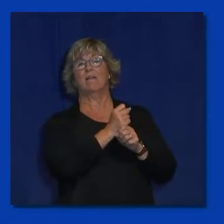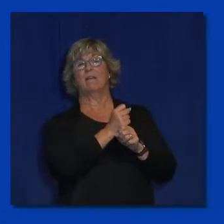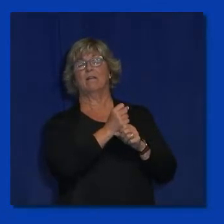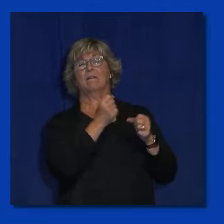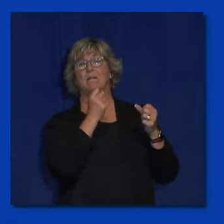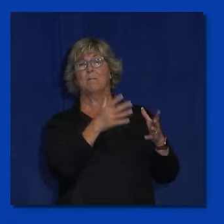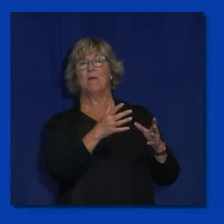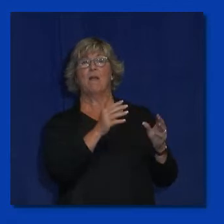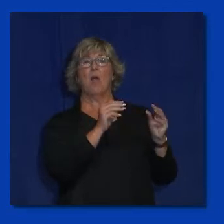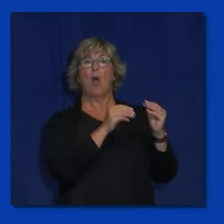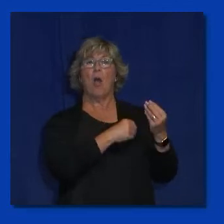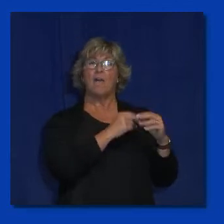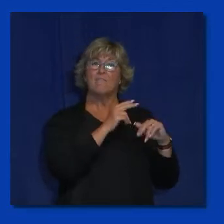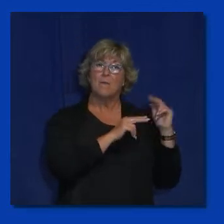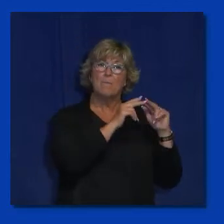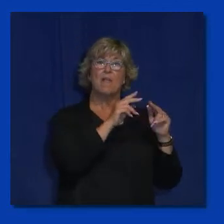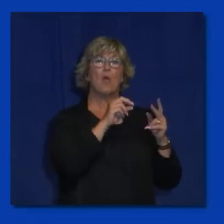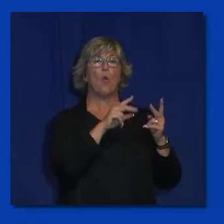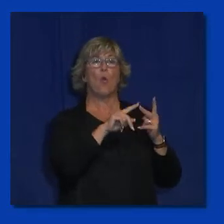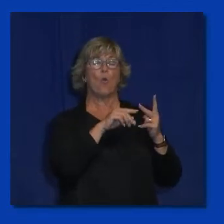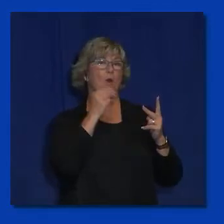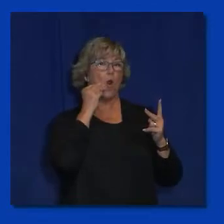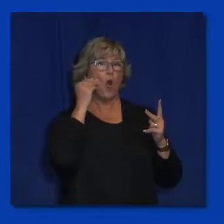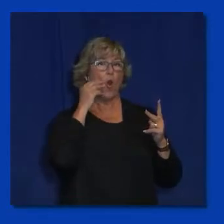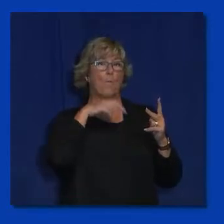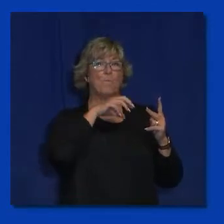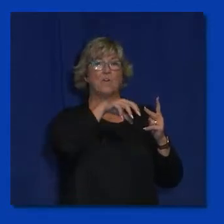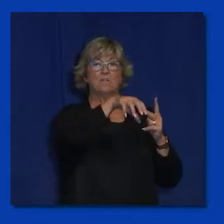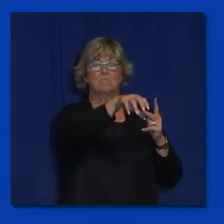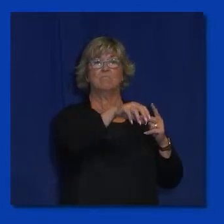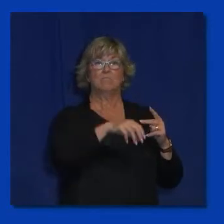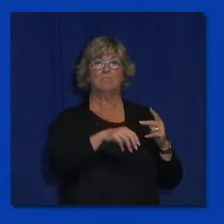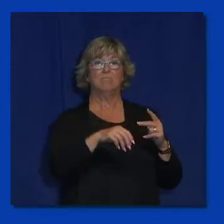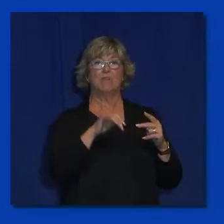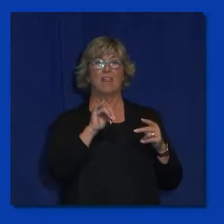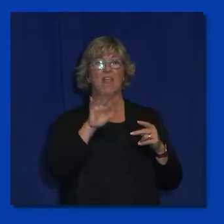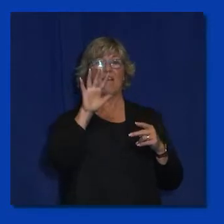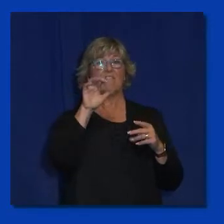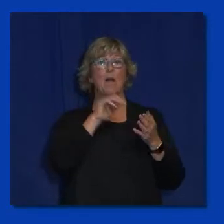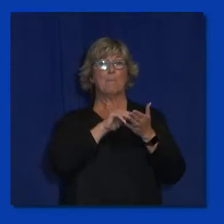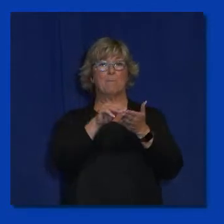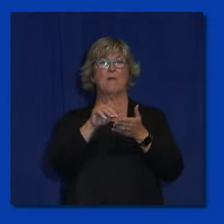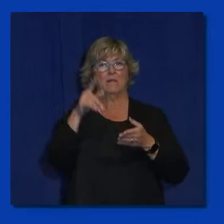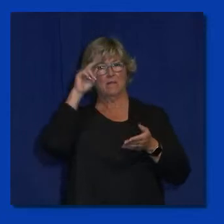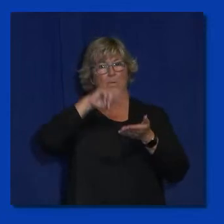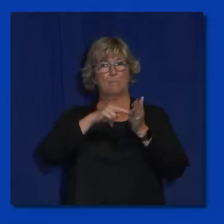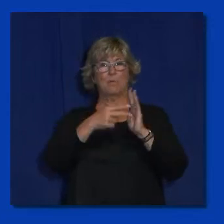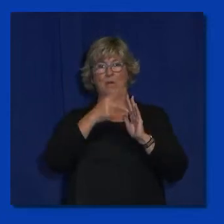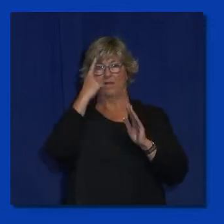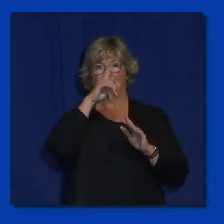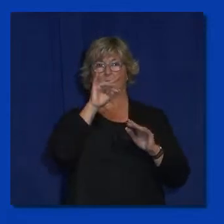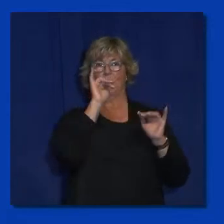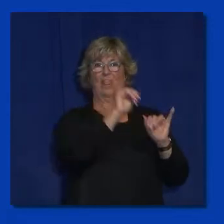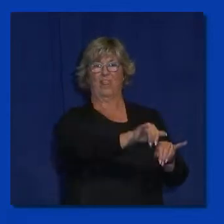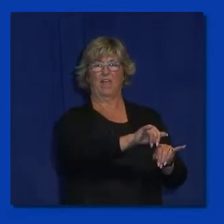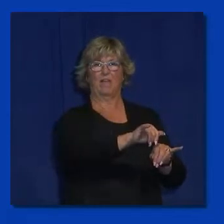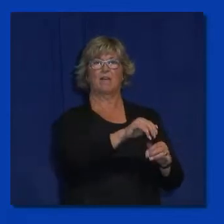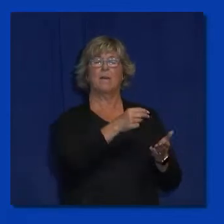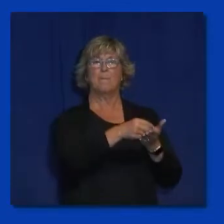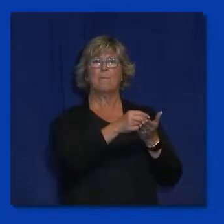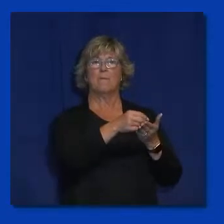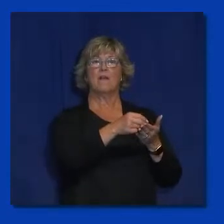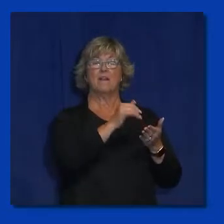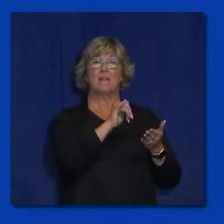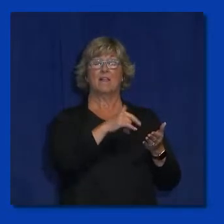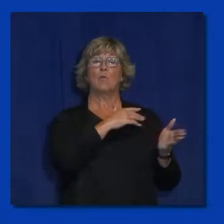many office buildings as well into housing. So that's reflected in that $500 million, and it builds off what we put in the package in